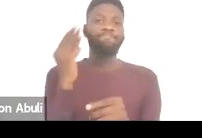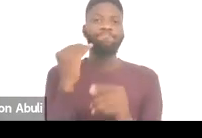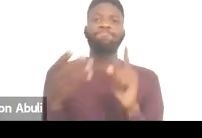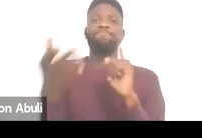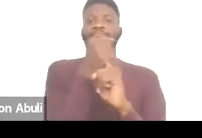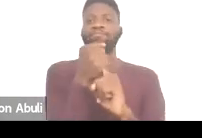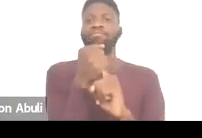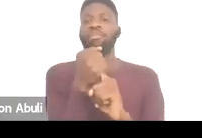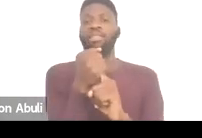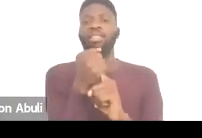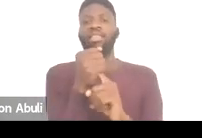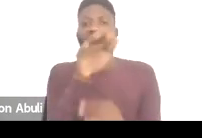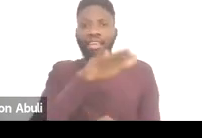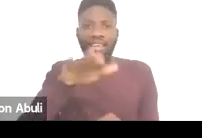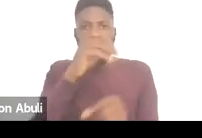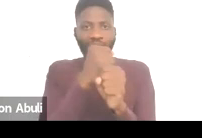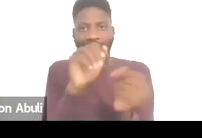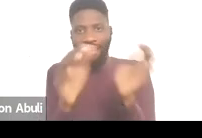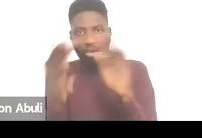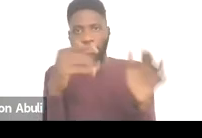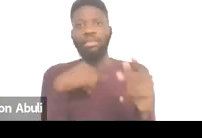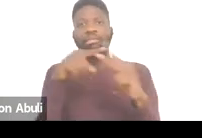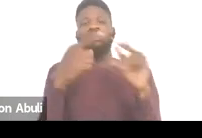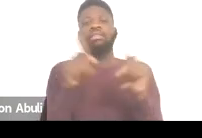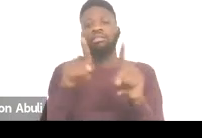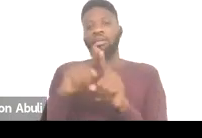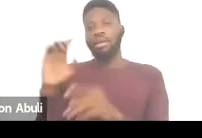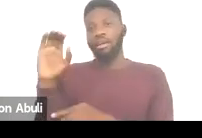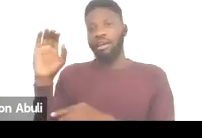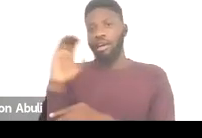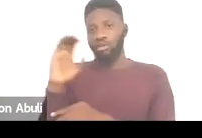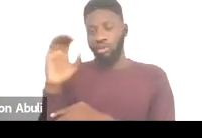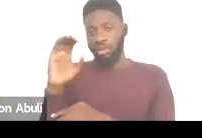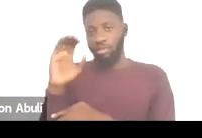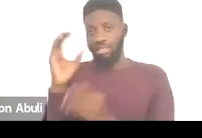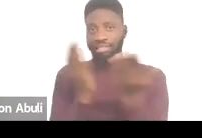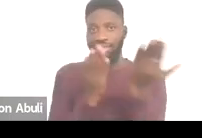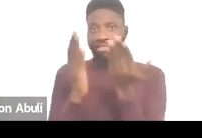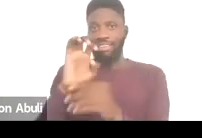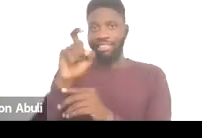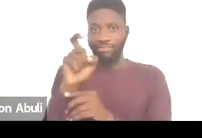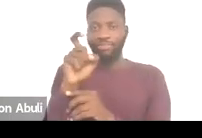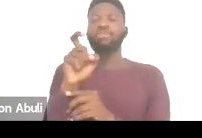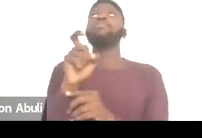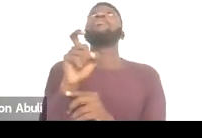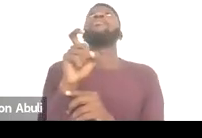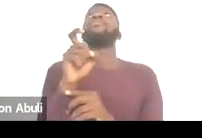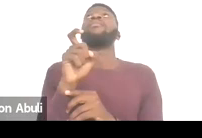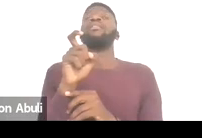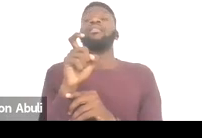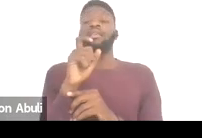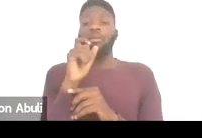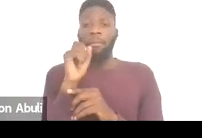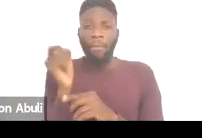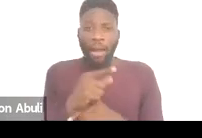of the workplace. So I started off as a customer service executive. In my few months as a customer